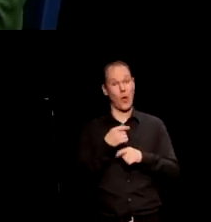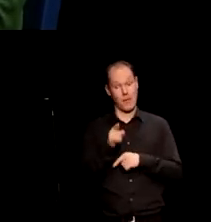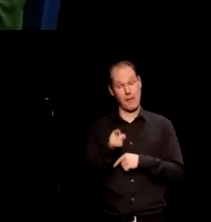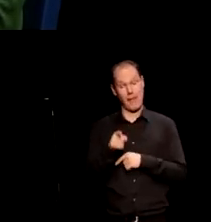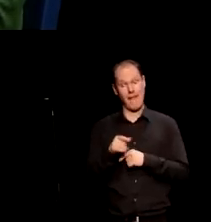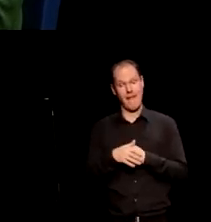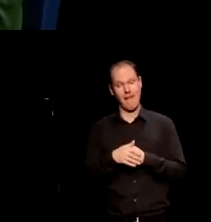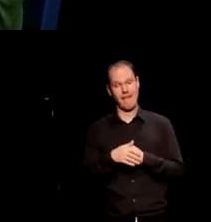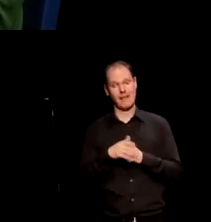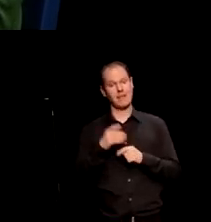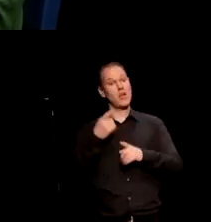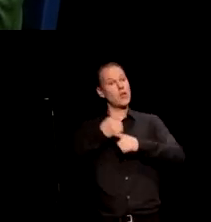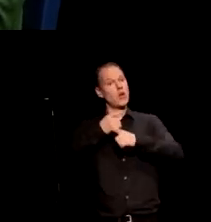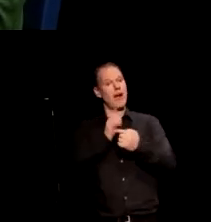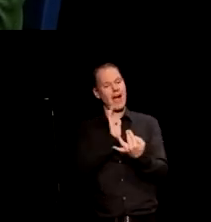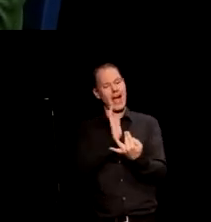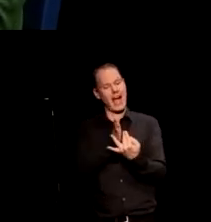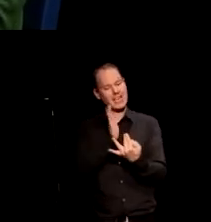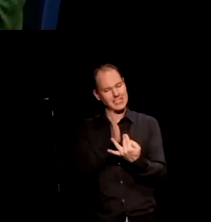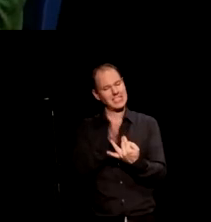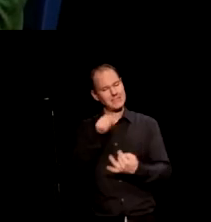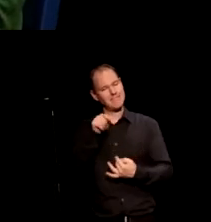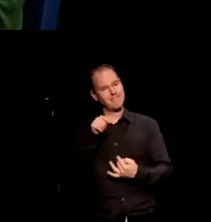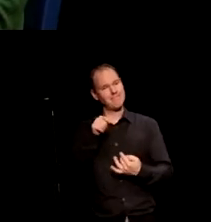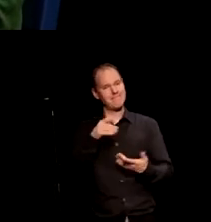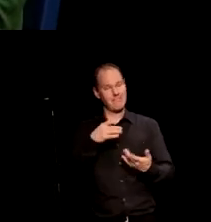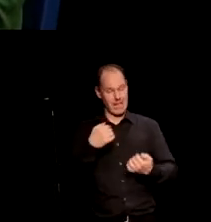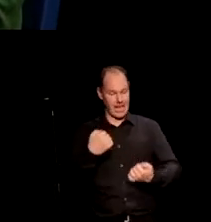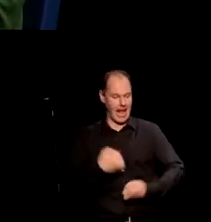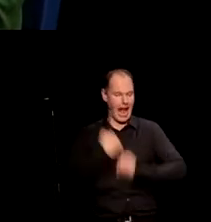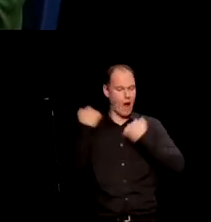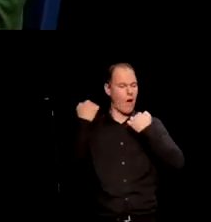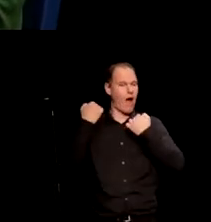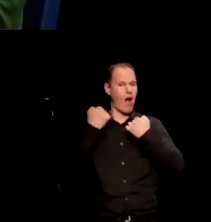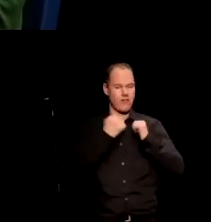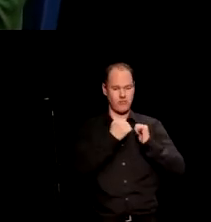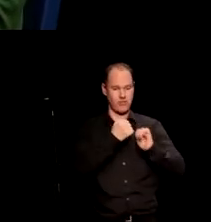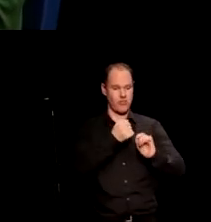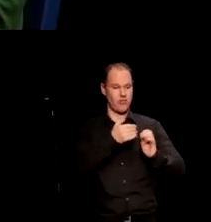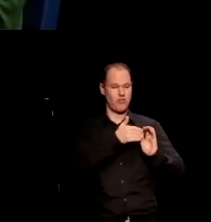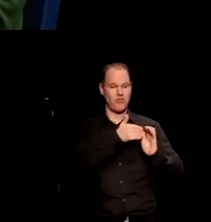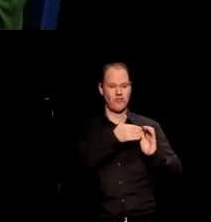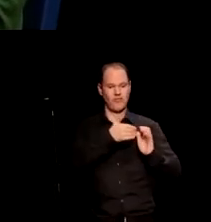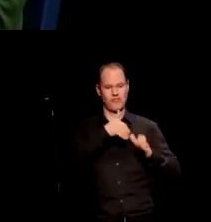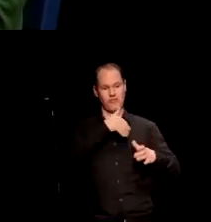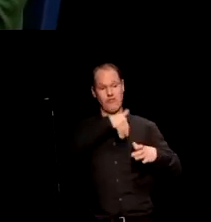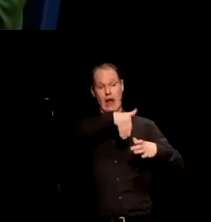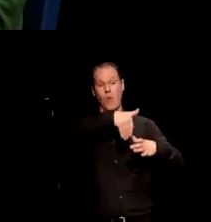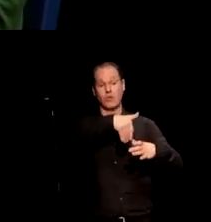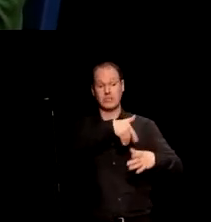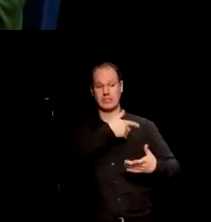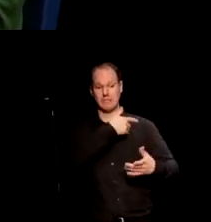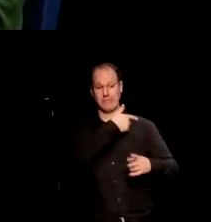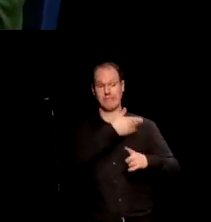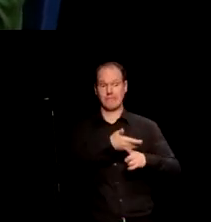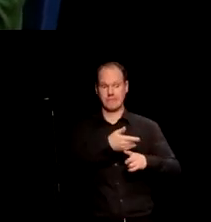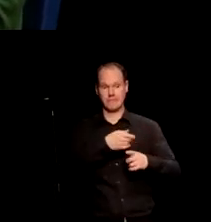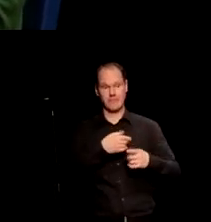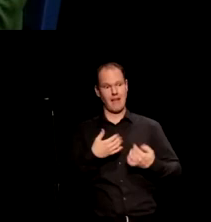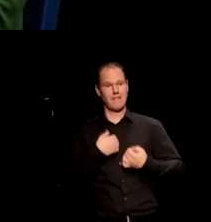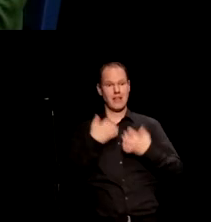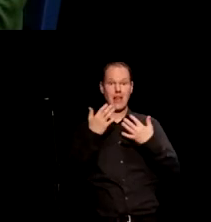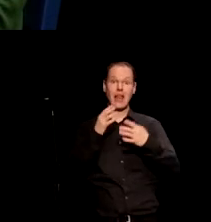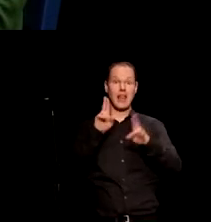of access nationally to our records, and I mean our records in everywhere. We have an international